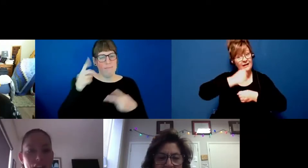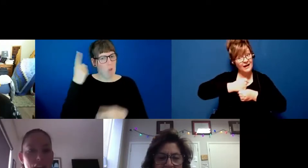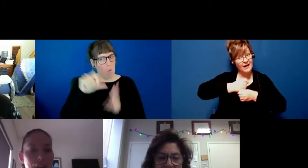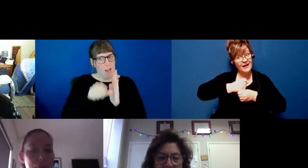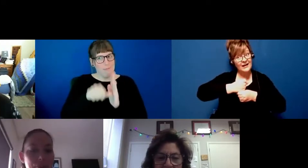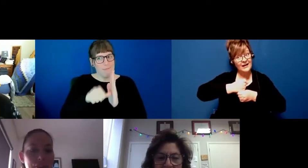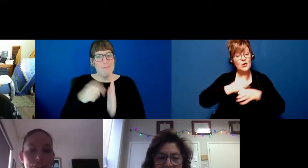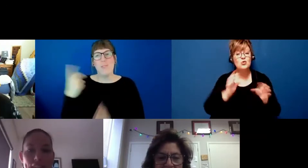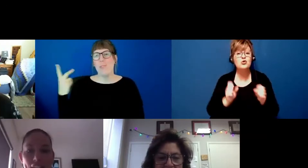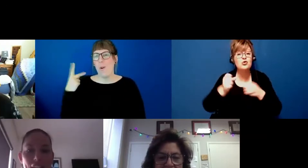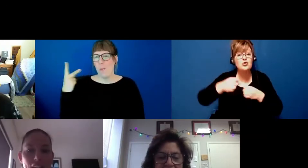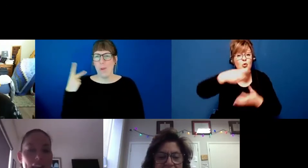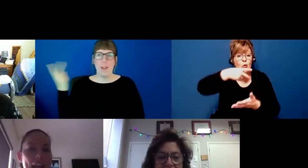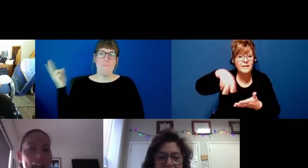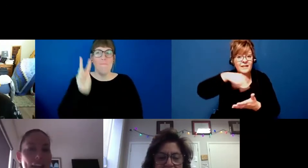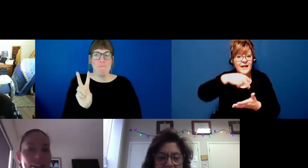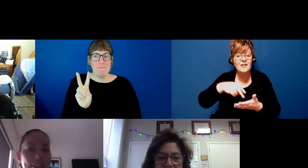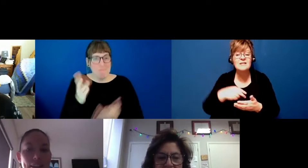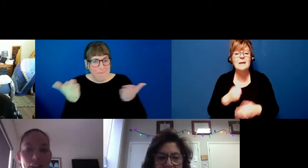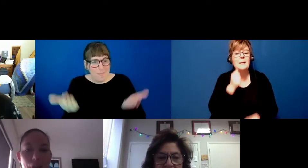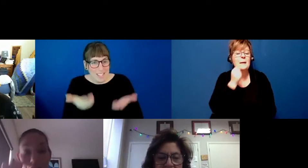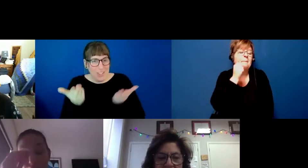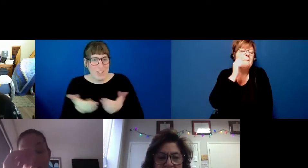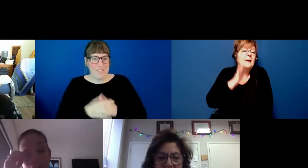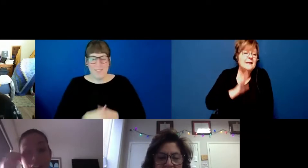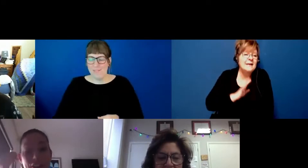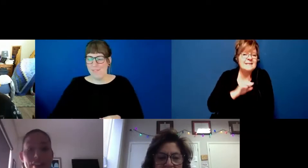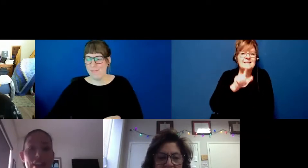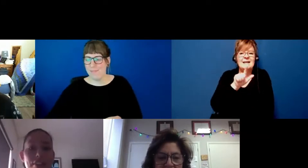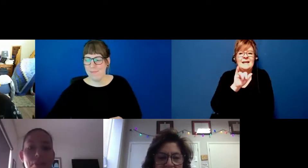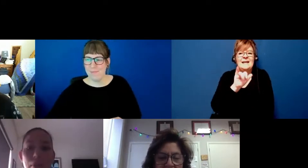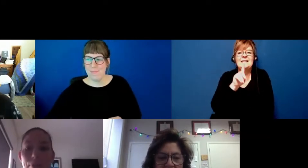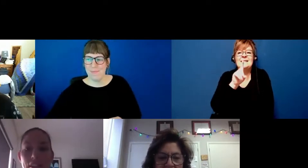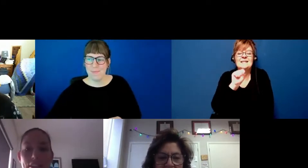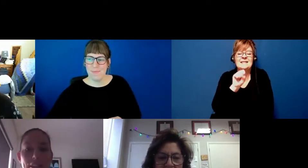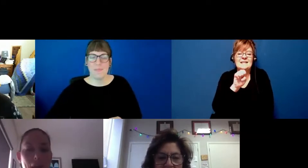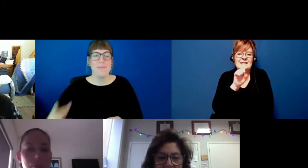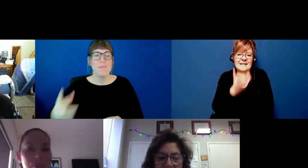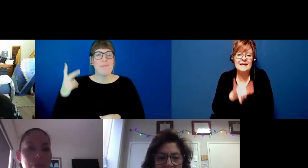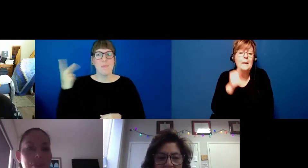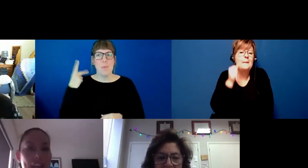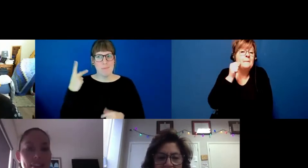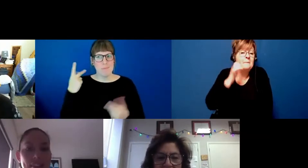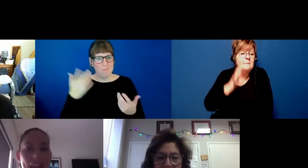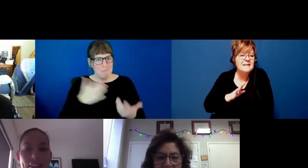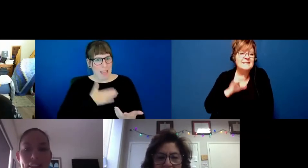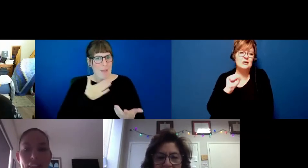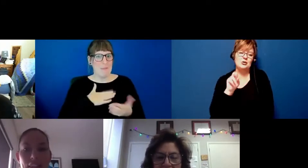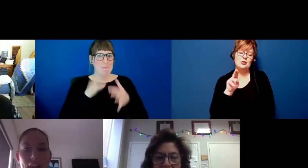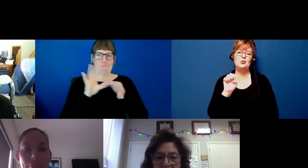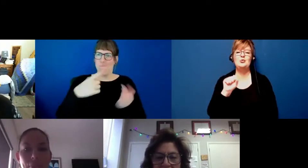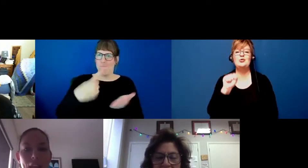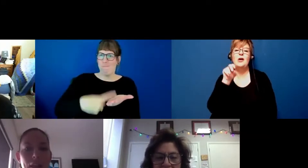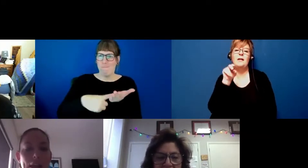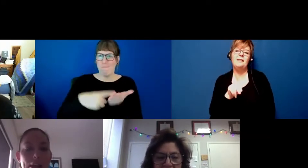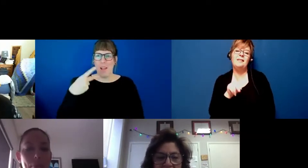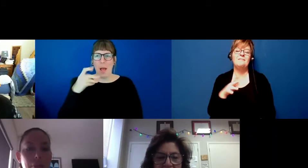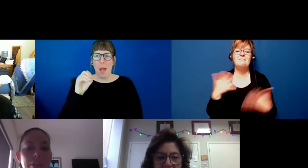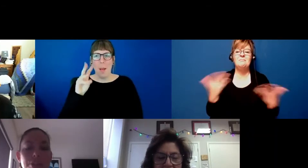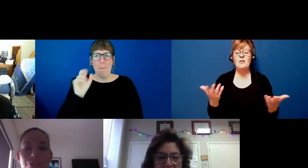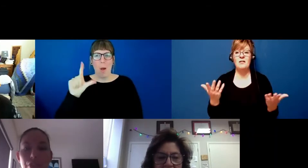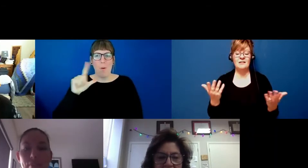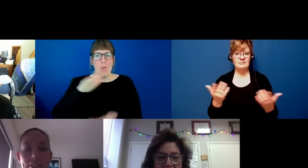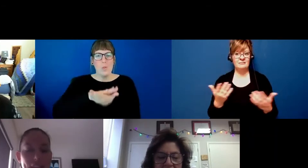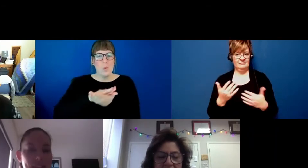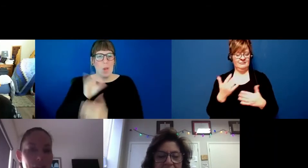she and I are both here today, and we're very, very excited to be representing Powell School of Dance and the